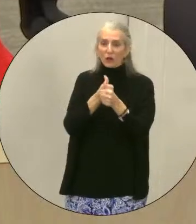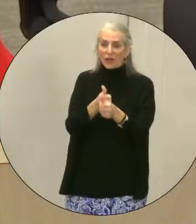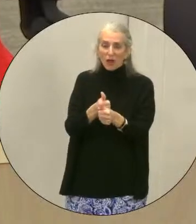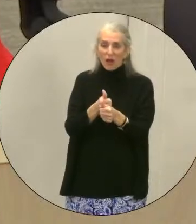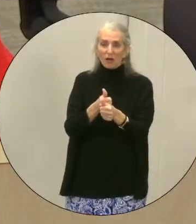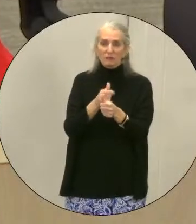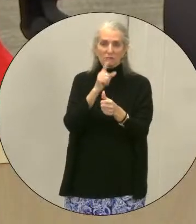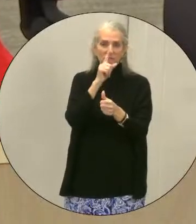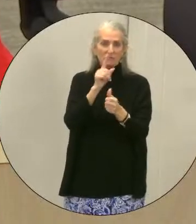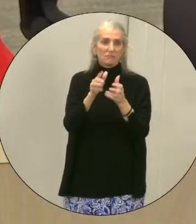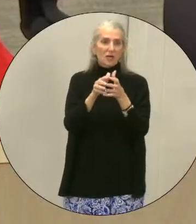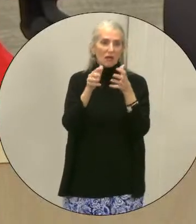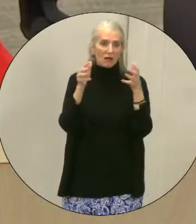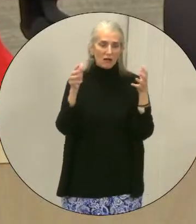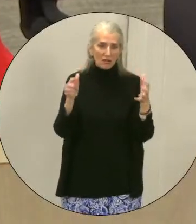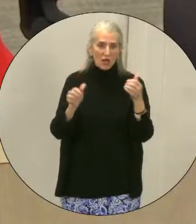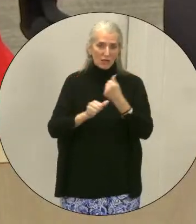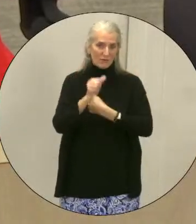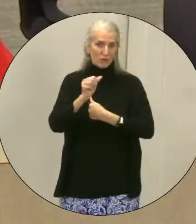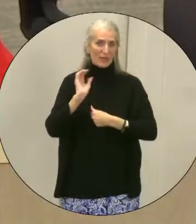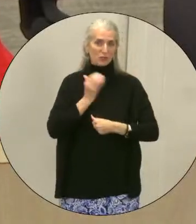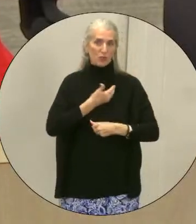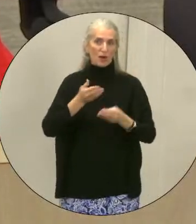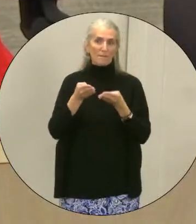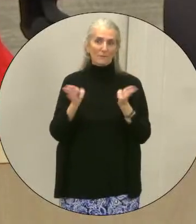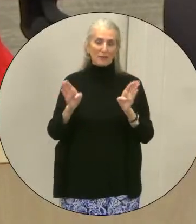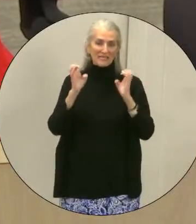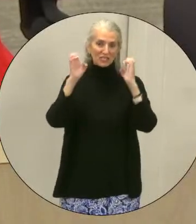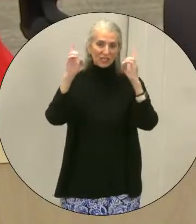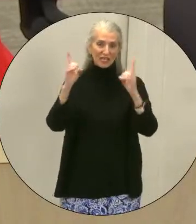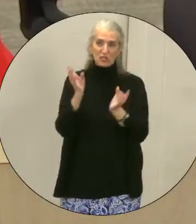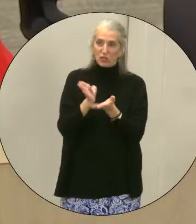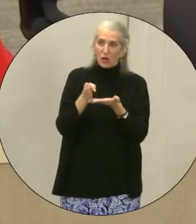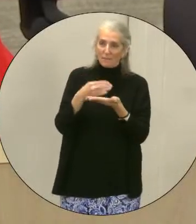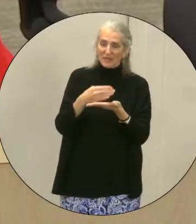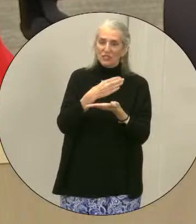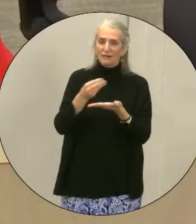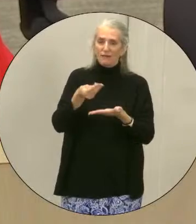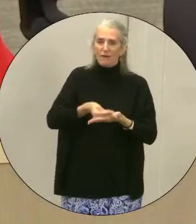is a lot of threat to our public education and to our budget and our funding.